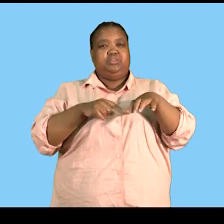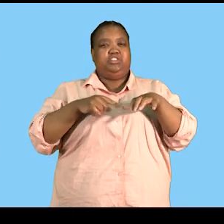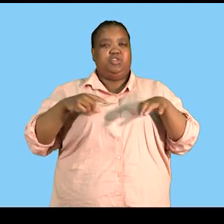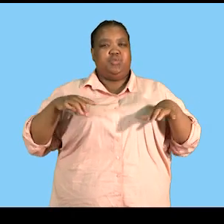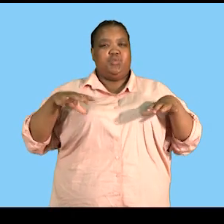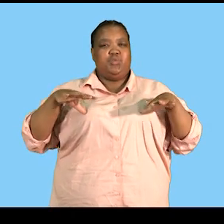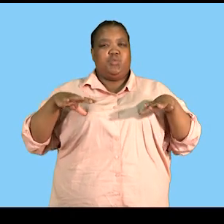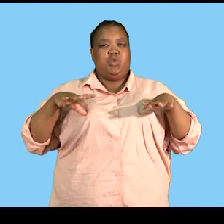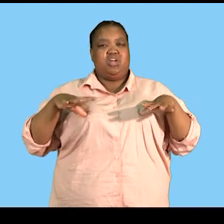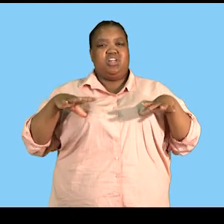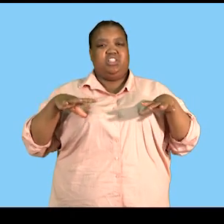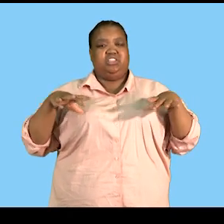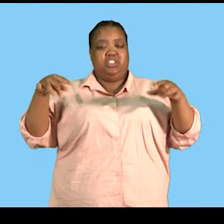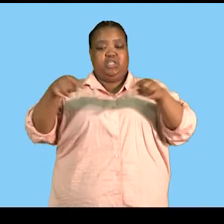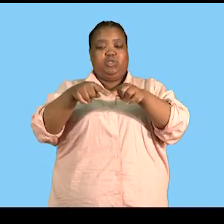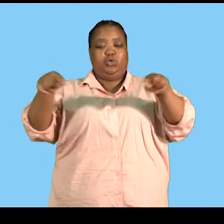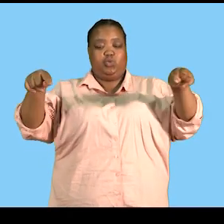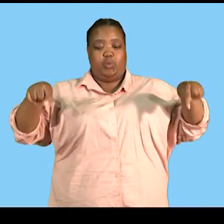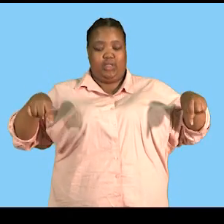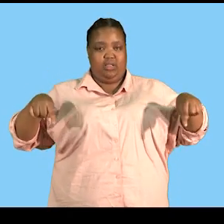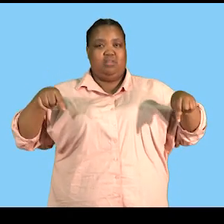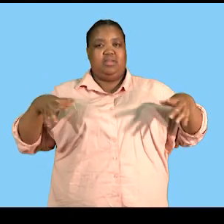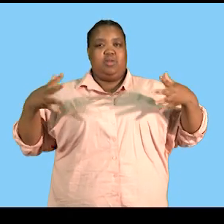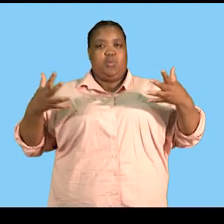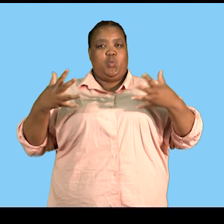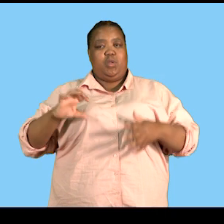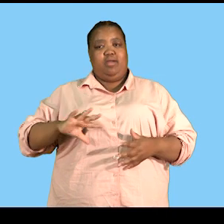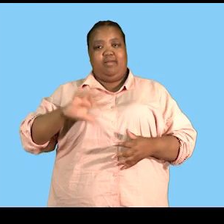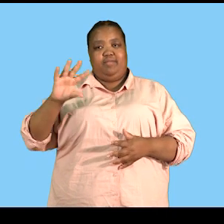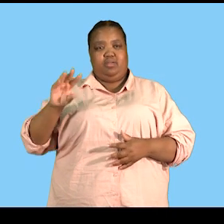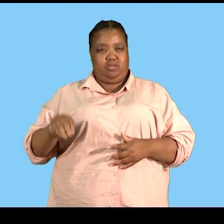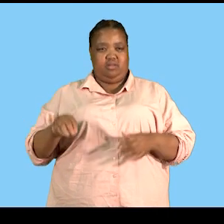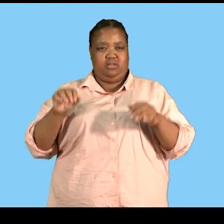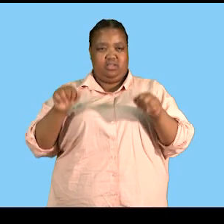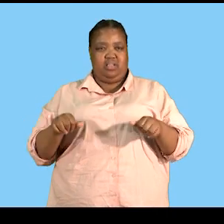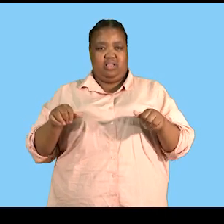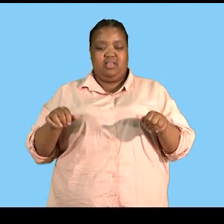Africa. The land size of Sandton is approximately